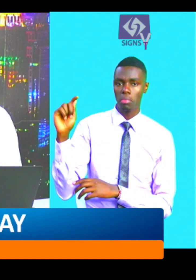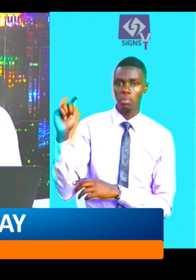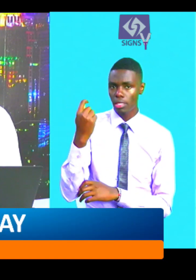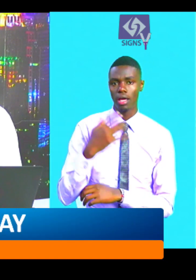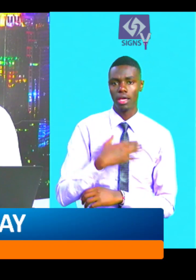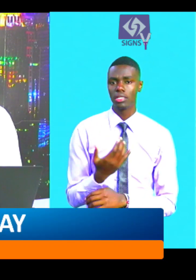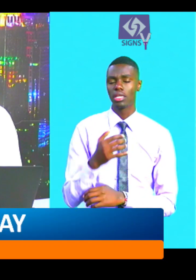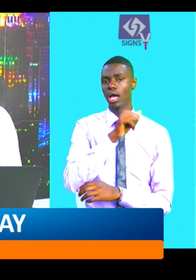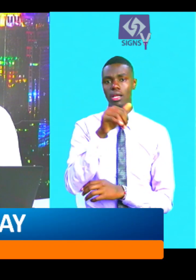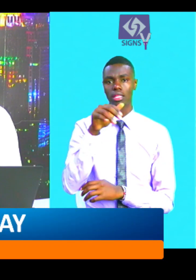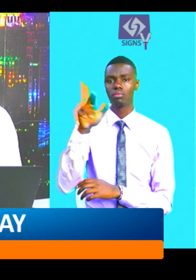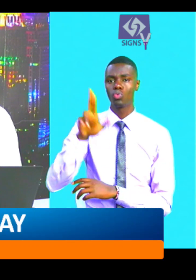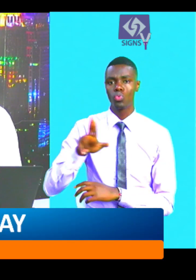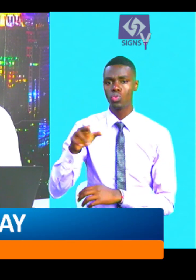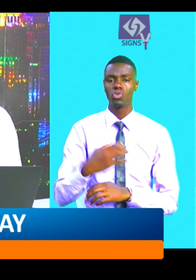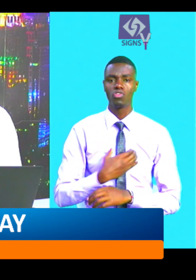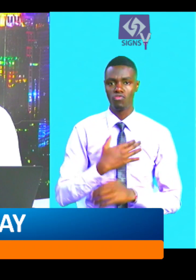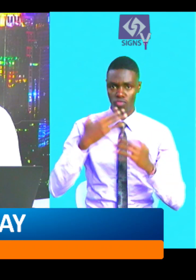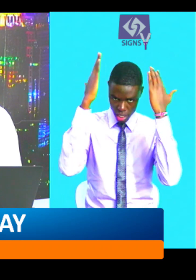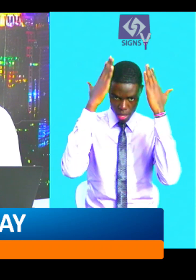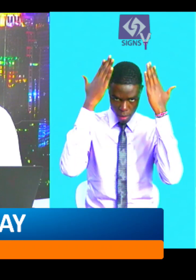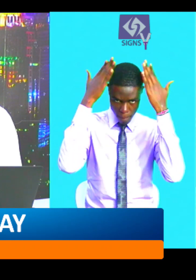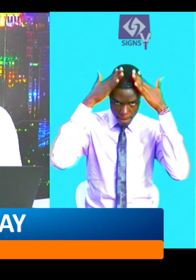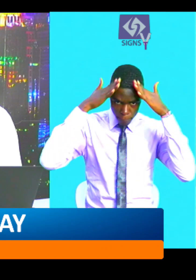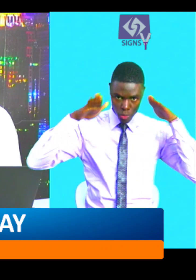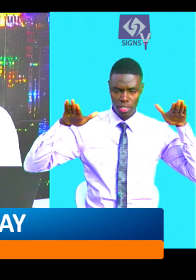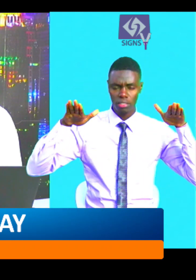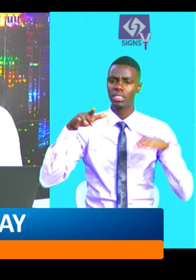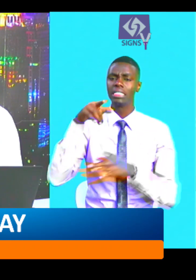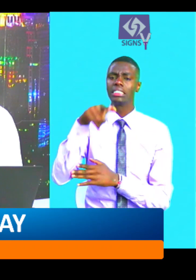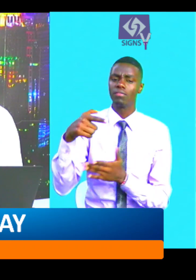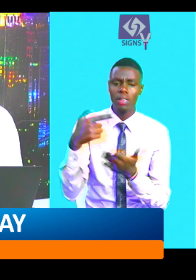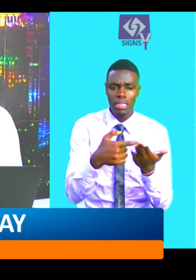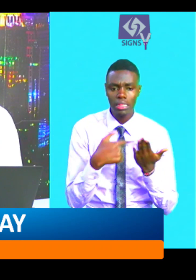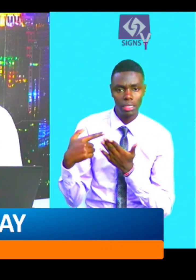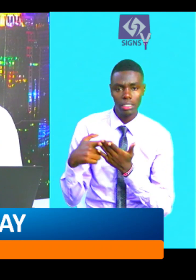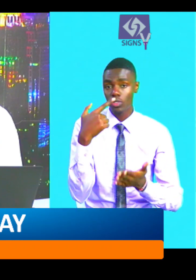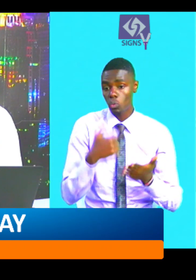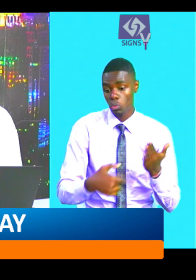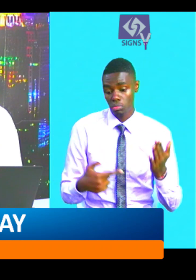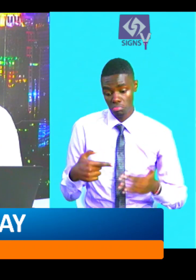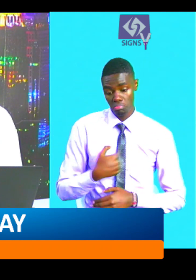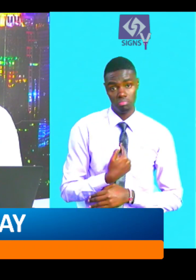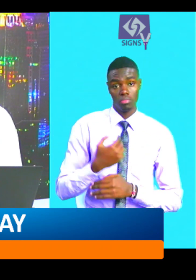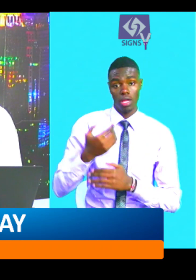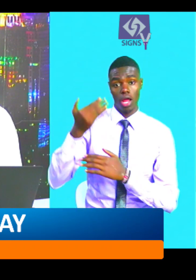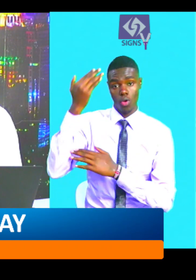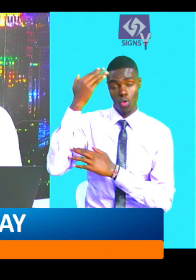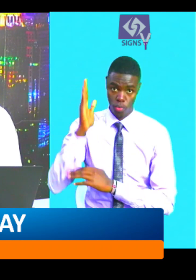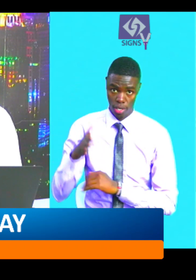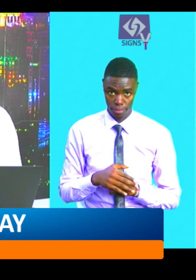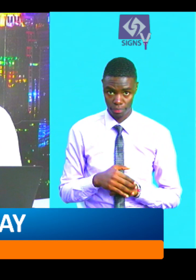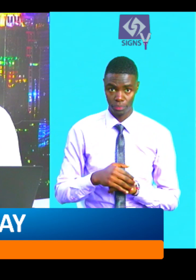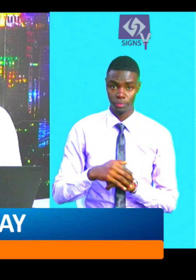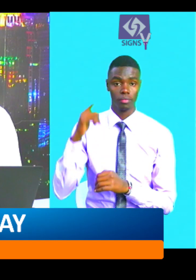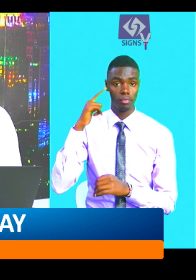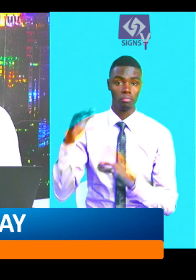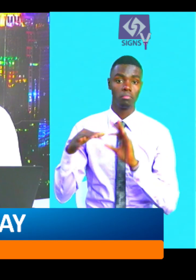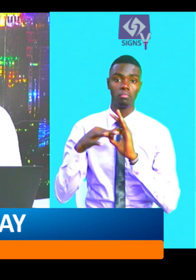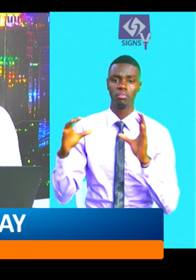former president Uhuru Kenyatta visit Museveni. We're going to be hearing what they got to talk about, but as well the Azimio la Umoja One